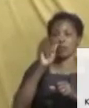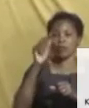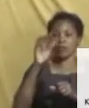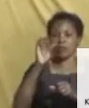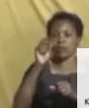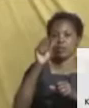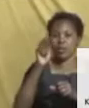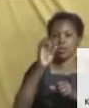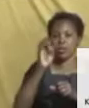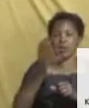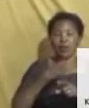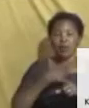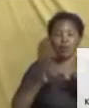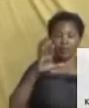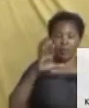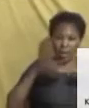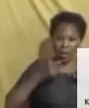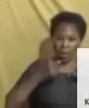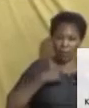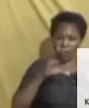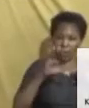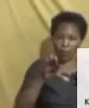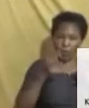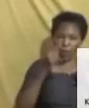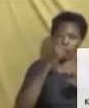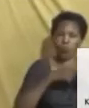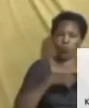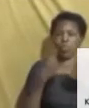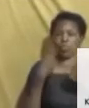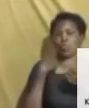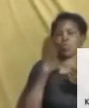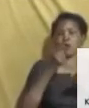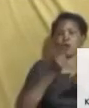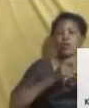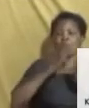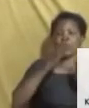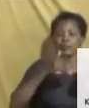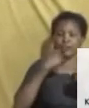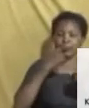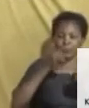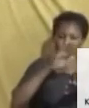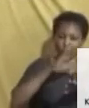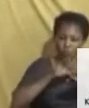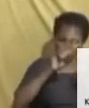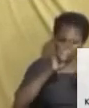pick what a recent writer has said about constituent power.